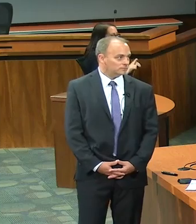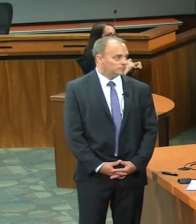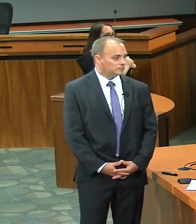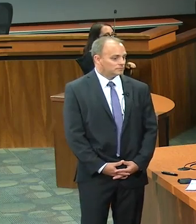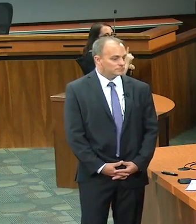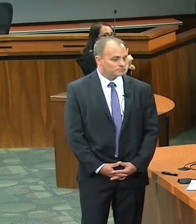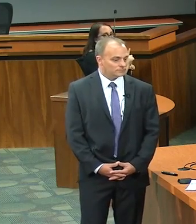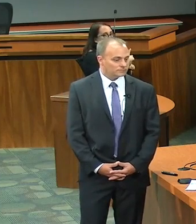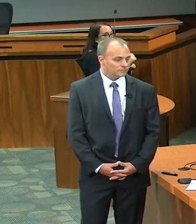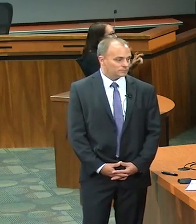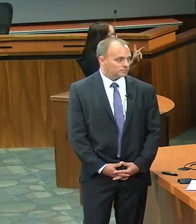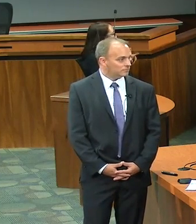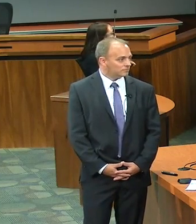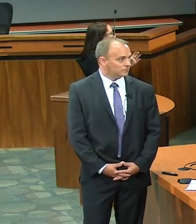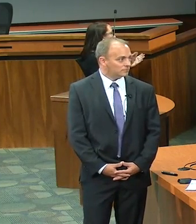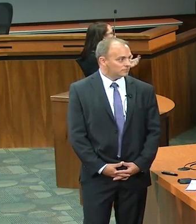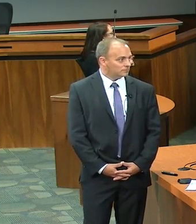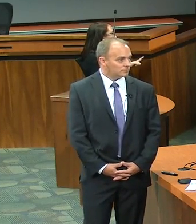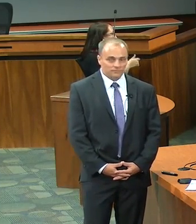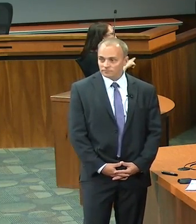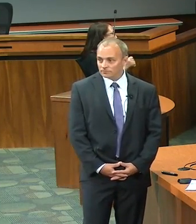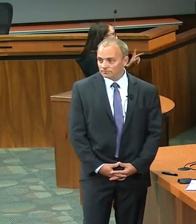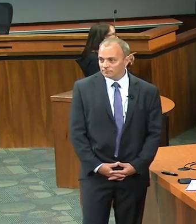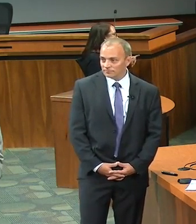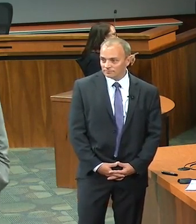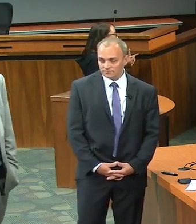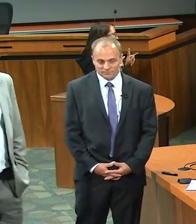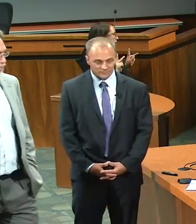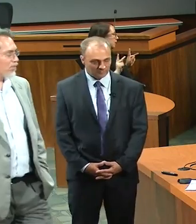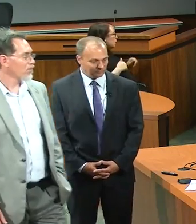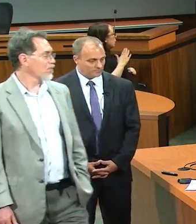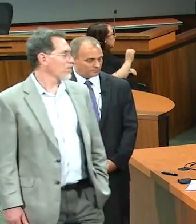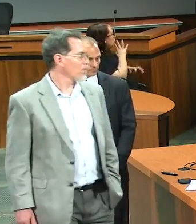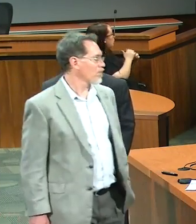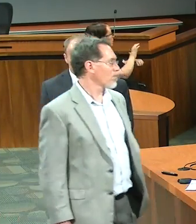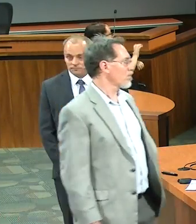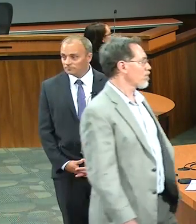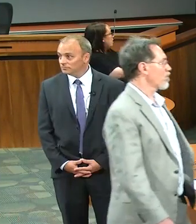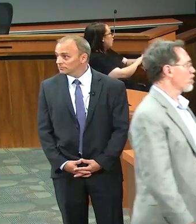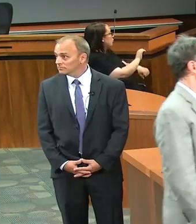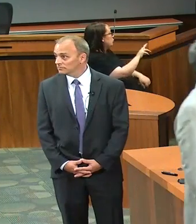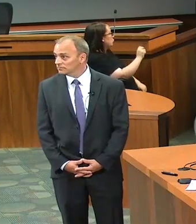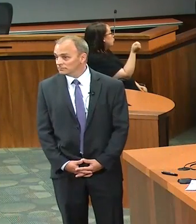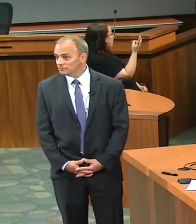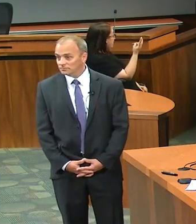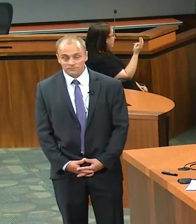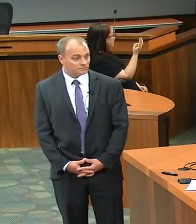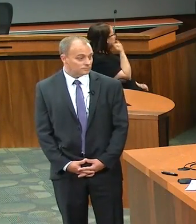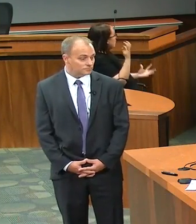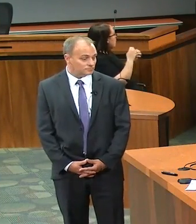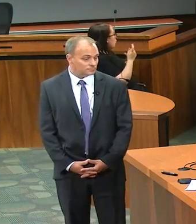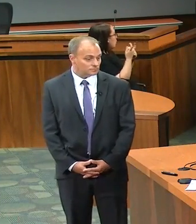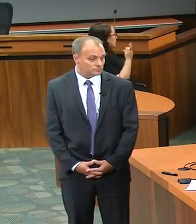there's other folks in line to ask questions about the study that we have tonight. But we do have the discussion with the consultant on the case study on June 12th. So if folks have more questions